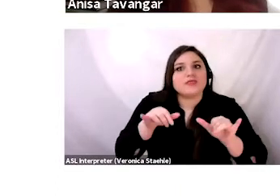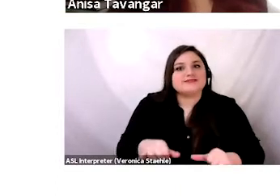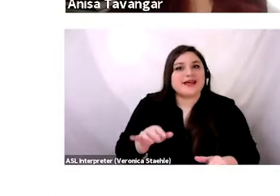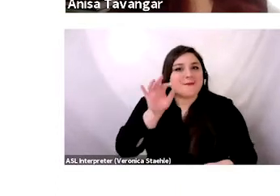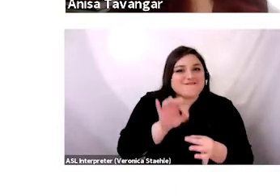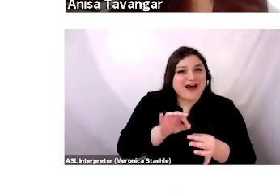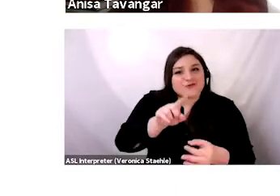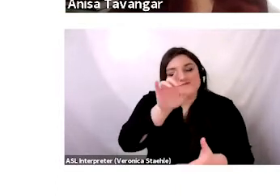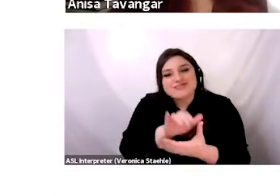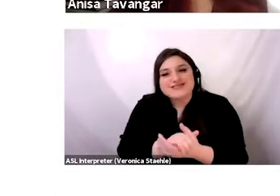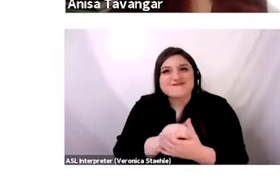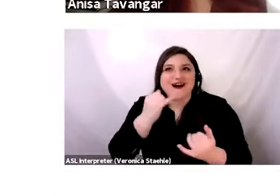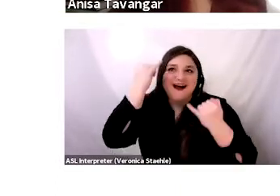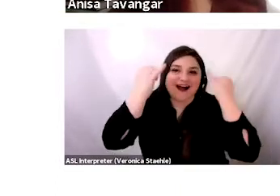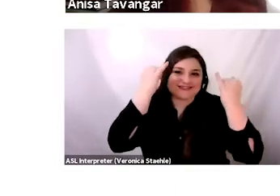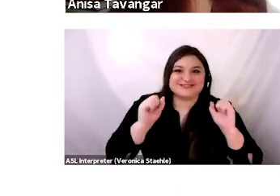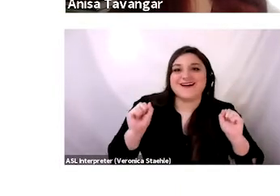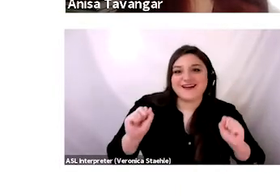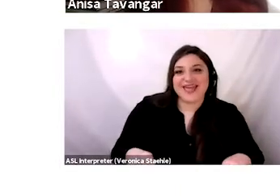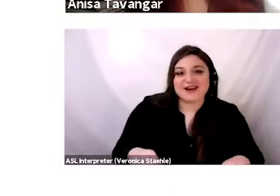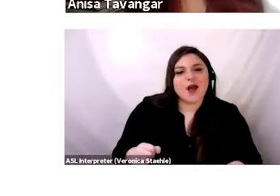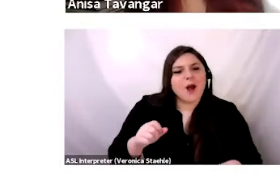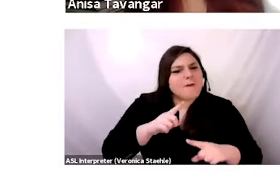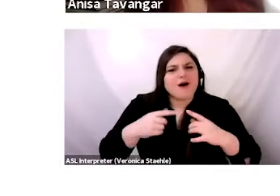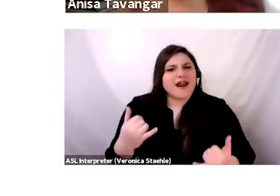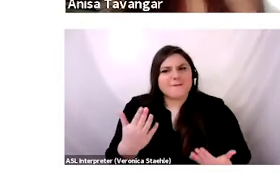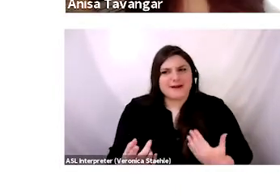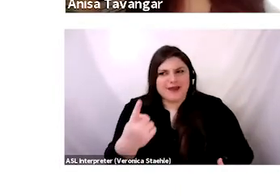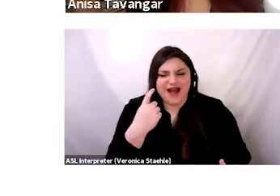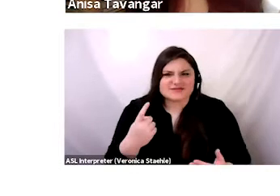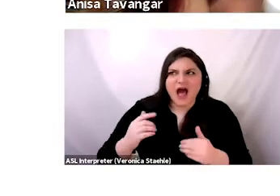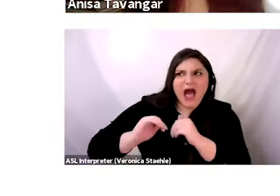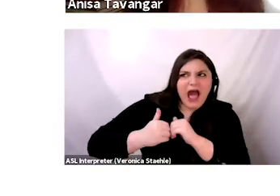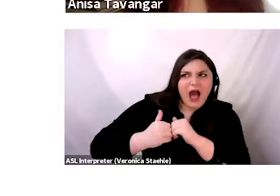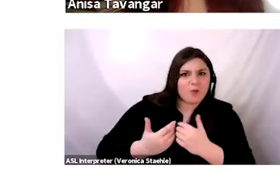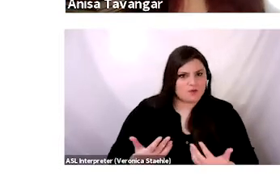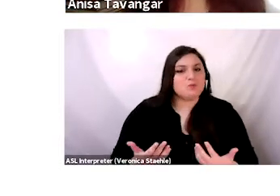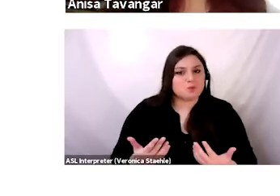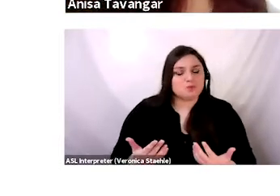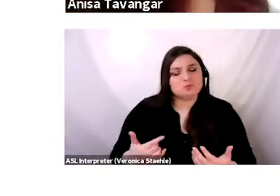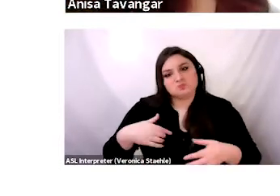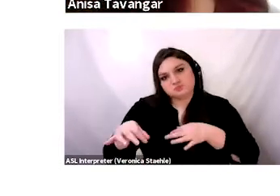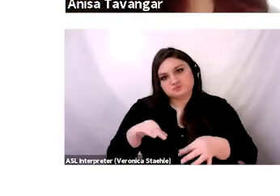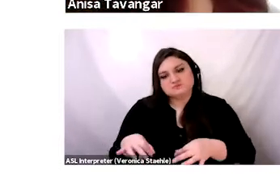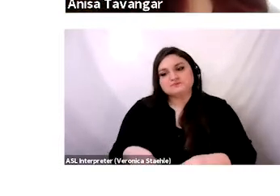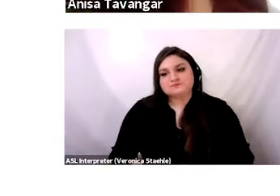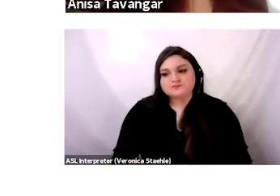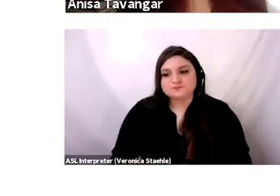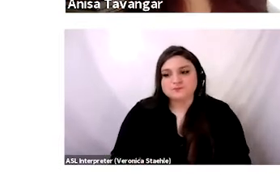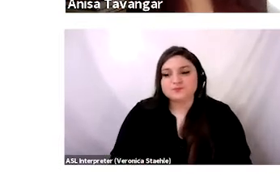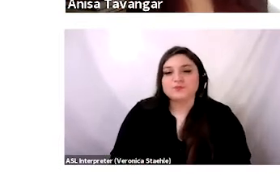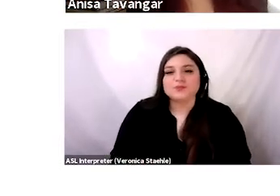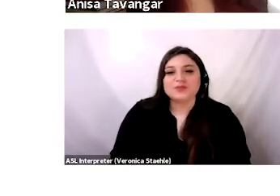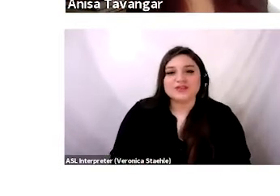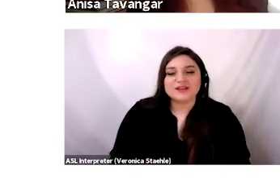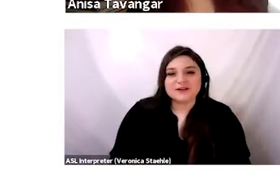spiritual values and ideas. The question is, how can fashion reflect these spiritual values and ideas?